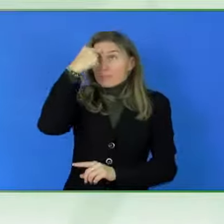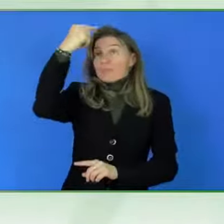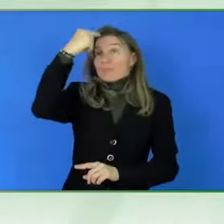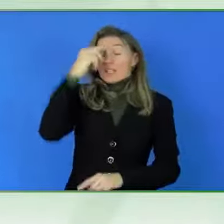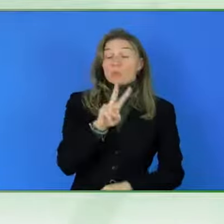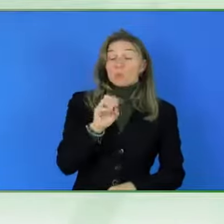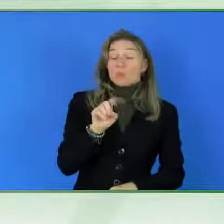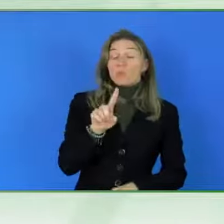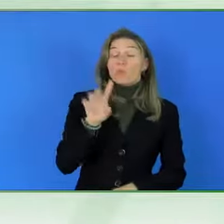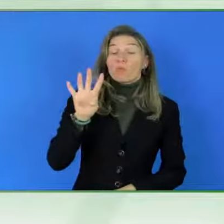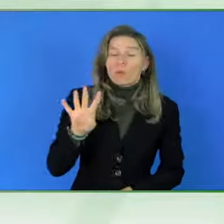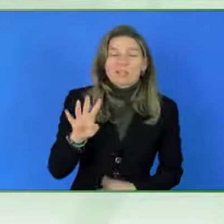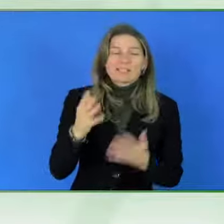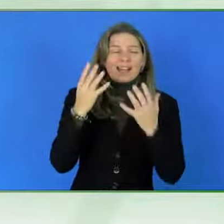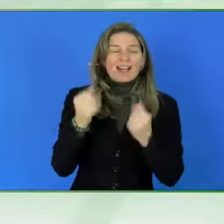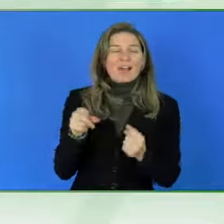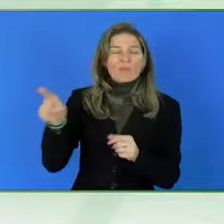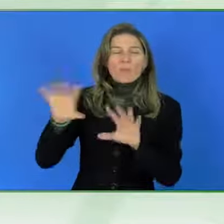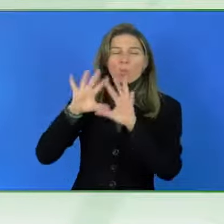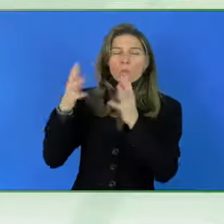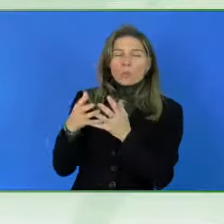for Blind Children, the